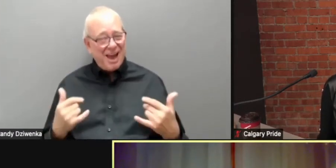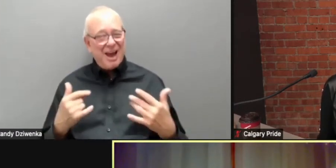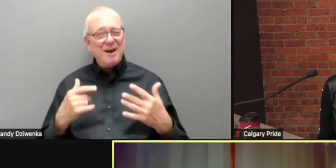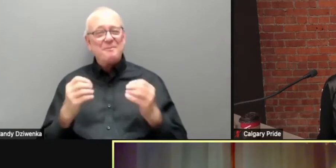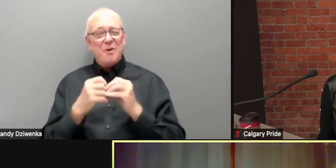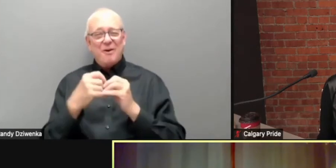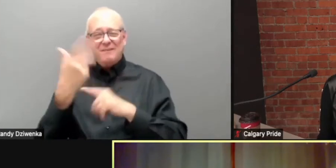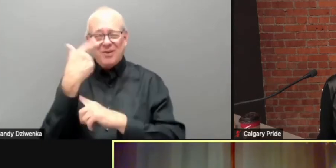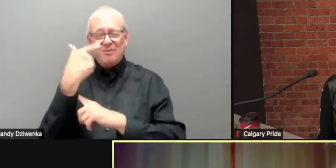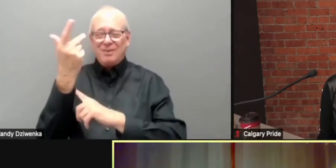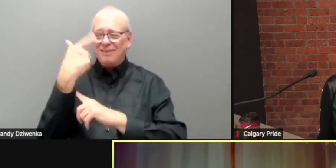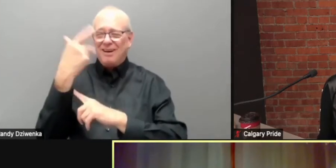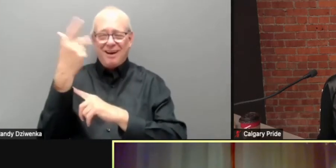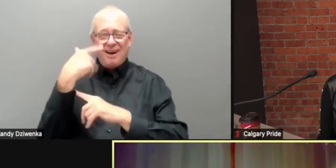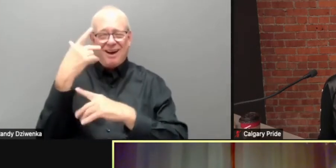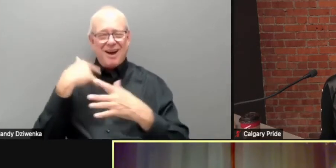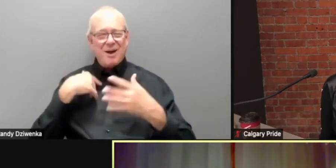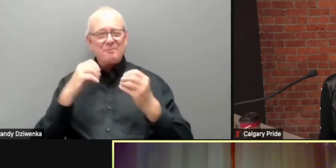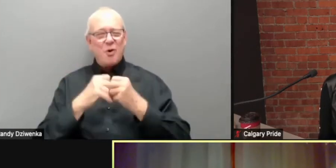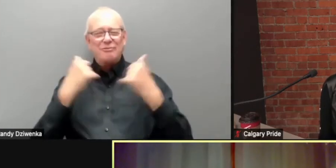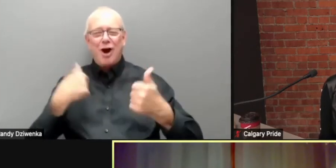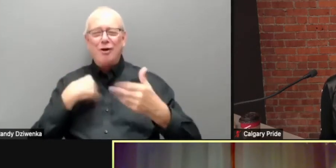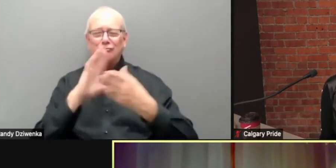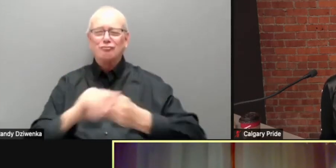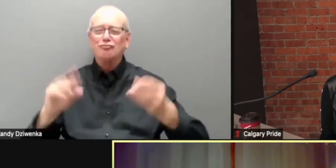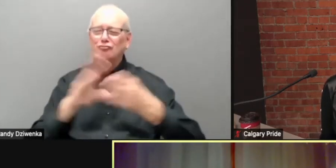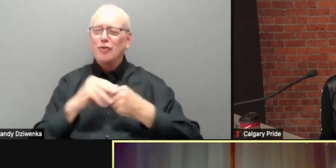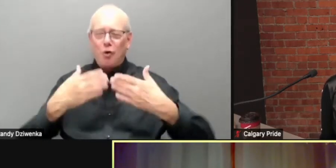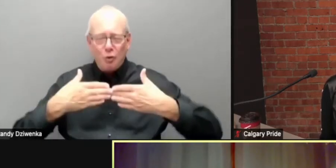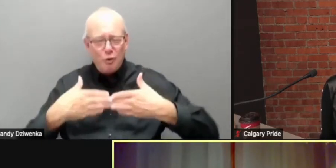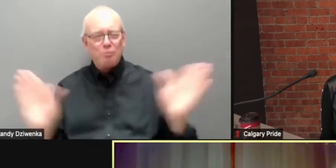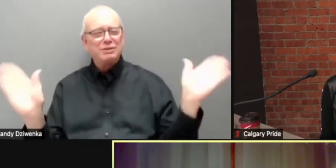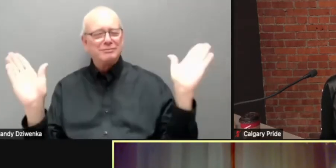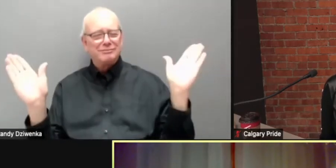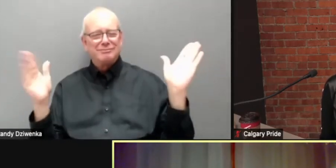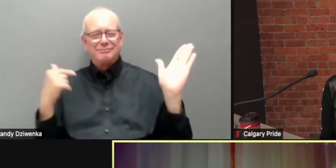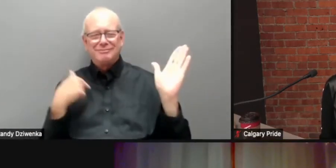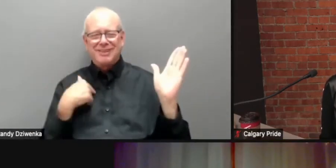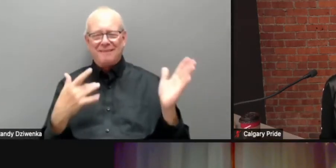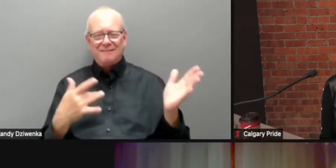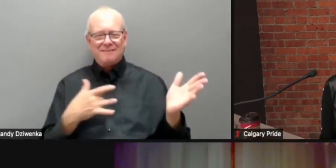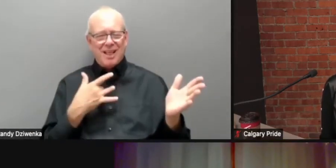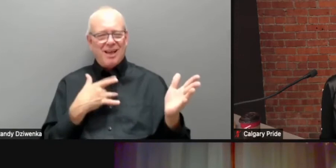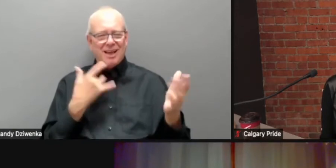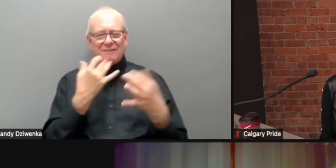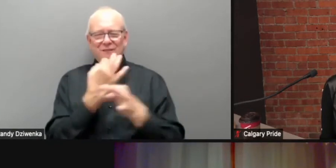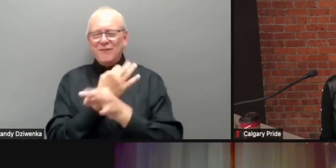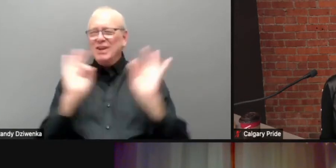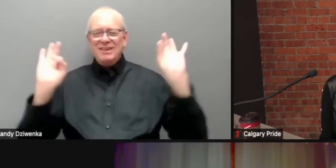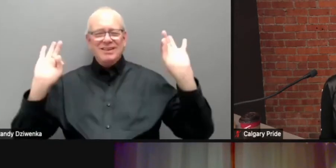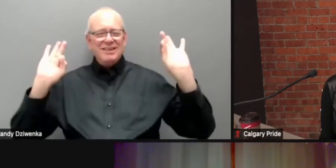openly about it and everything, I felt free. Like I was out in the open.